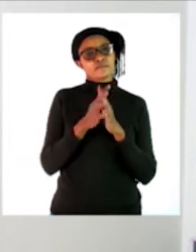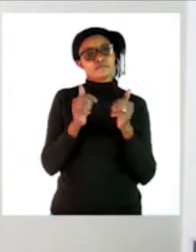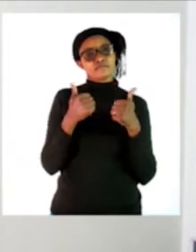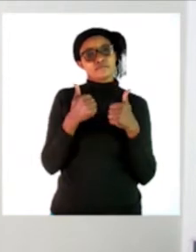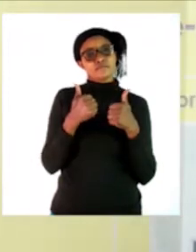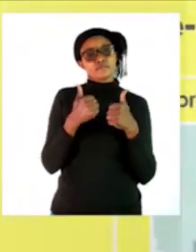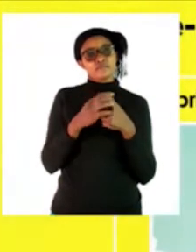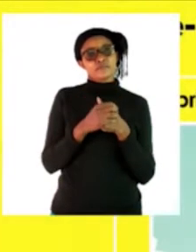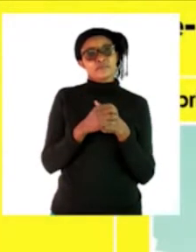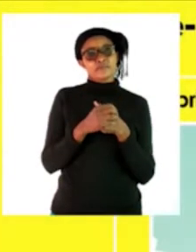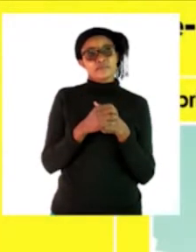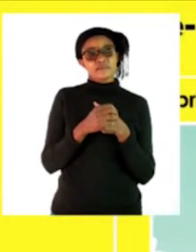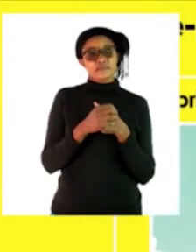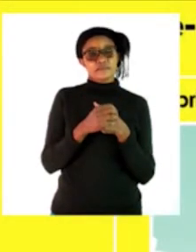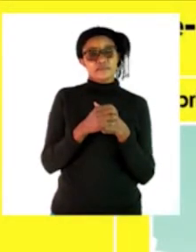Good.